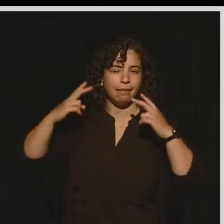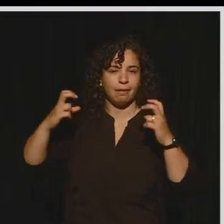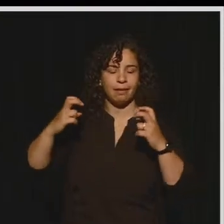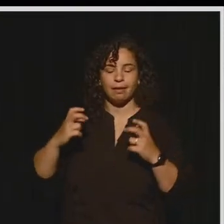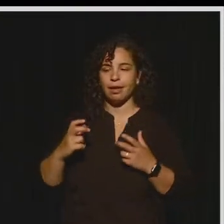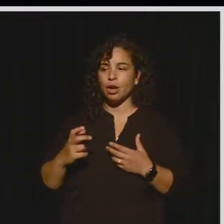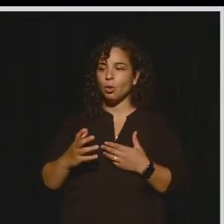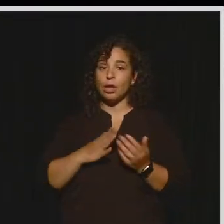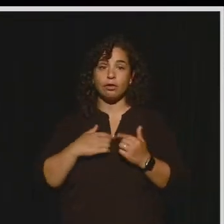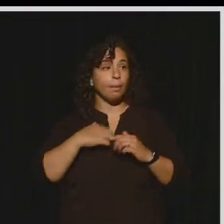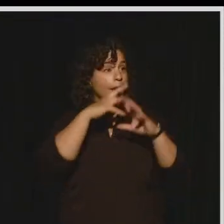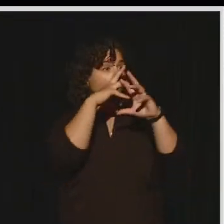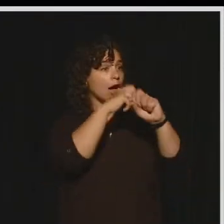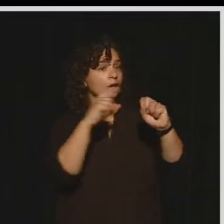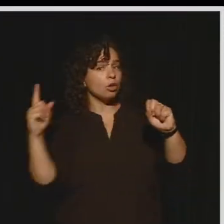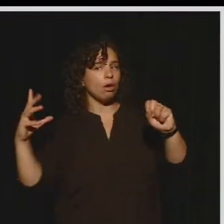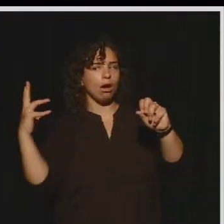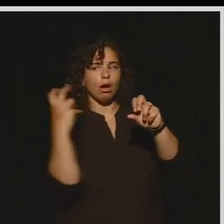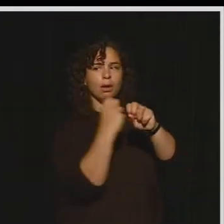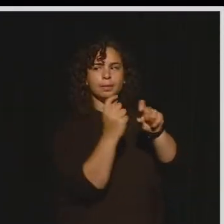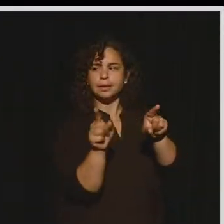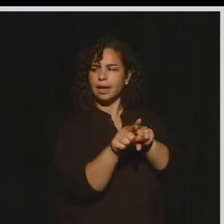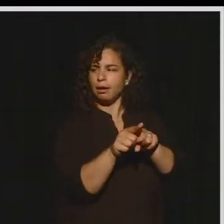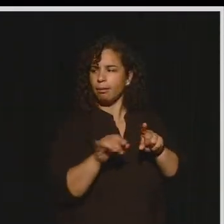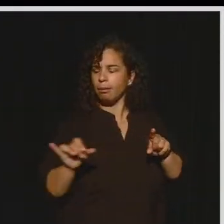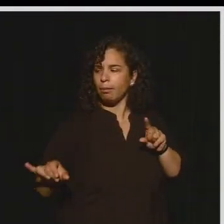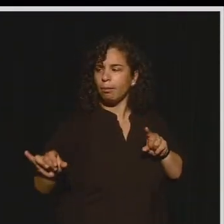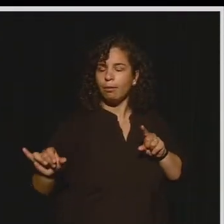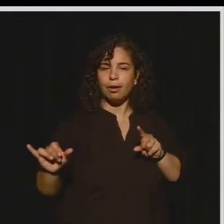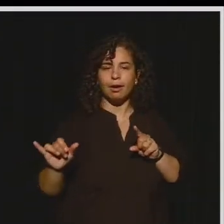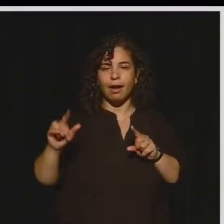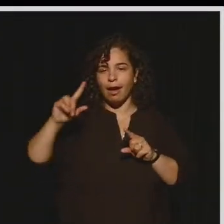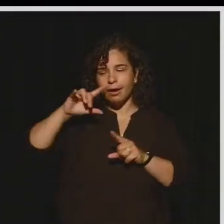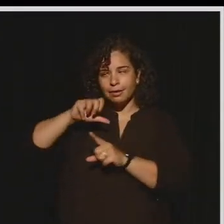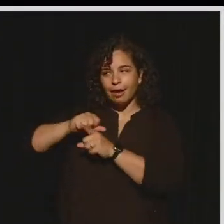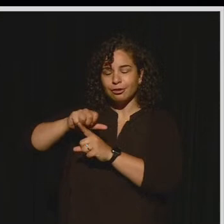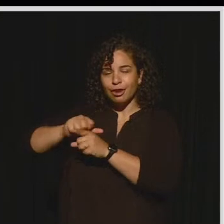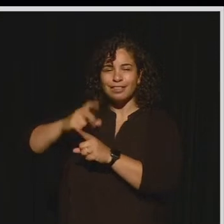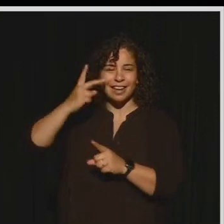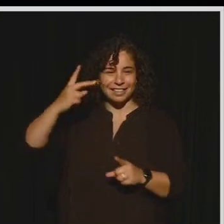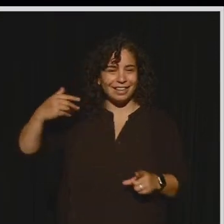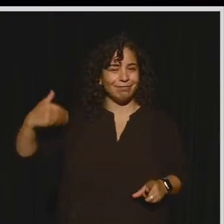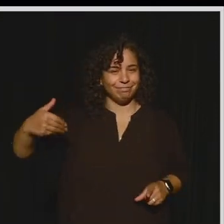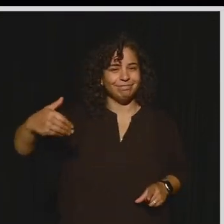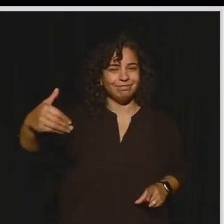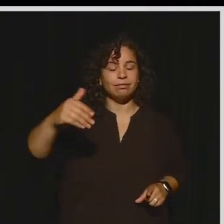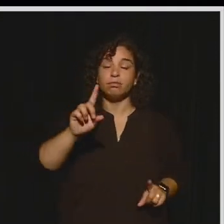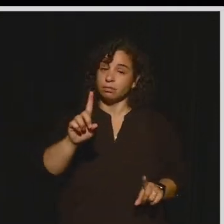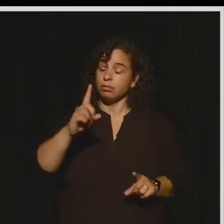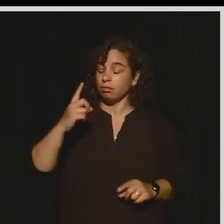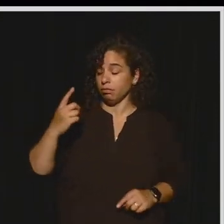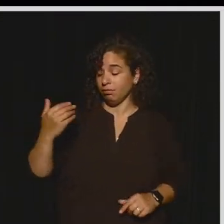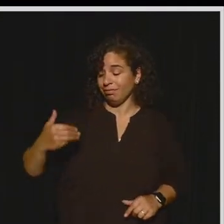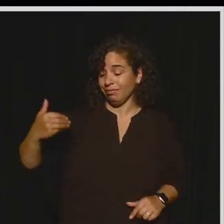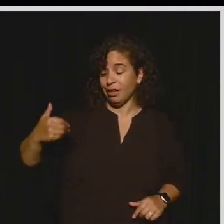you're attracted to? And so, I've seen that over the years. In the last couple of years, unfortunately, the Knights